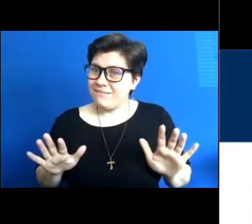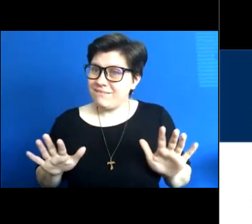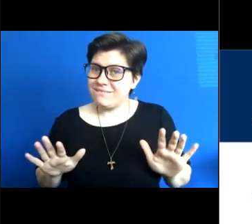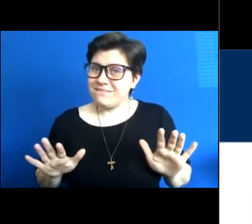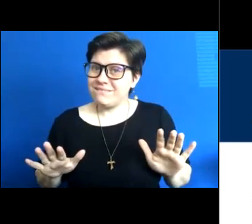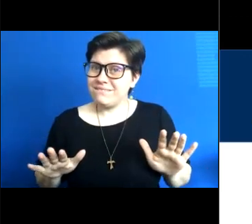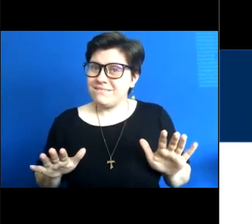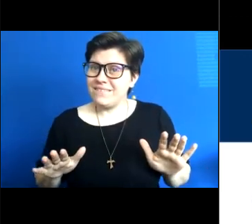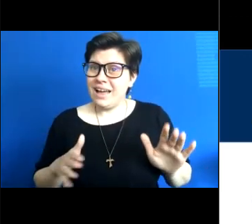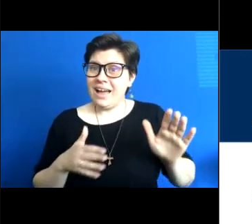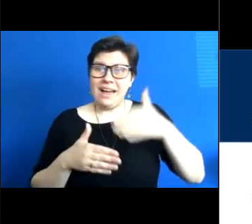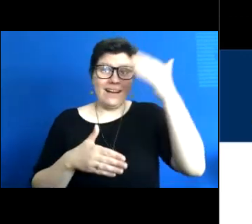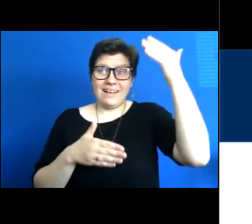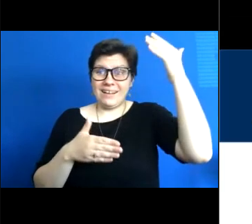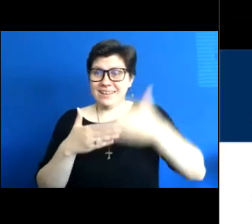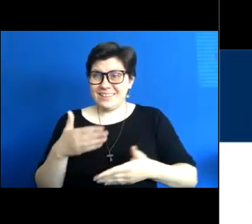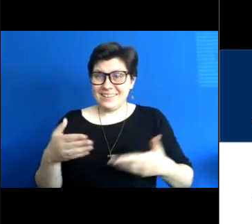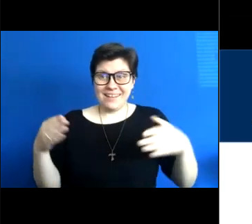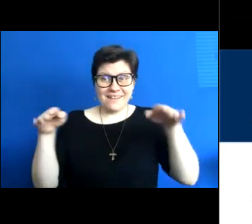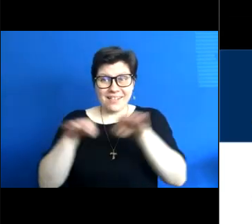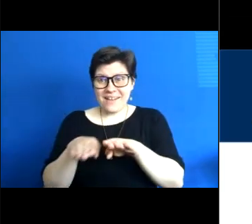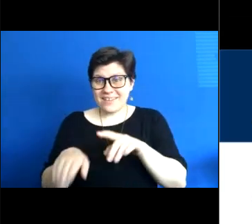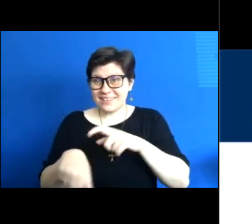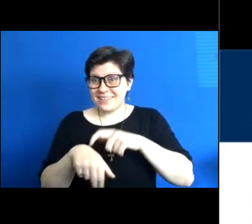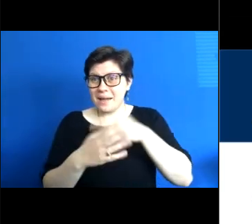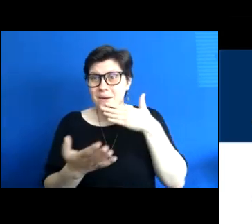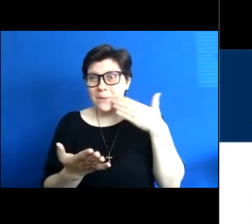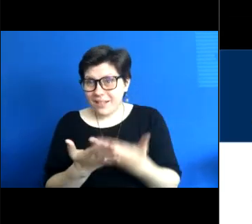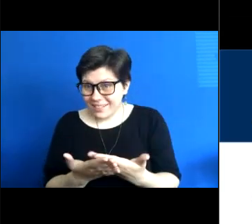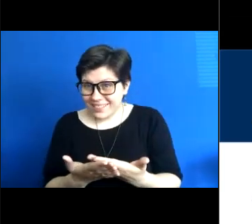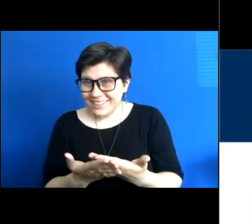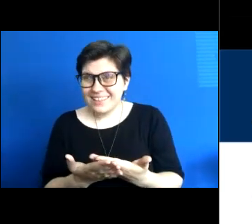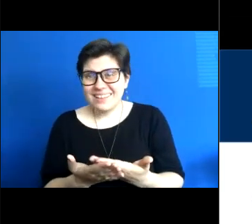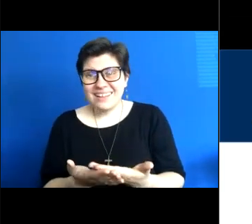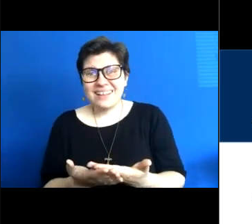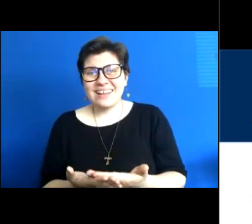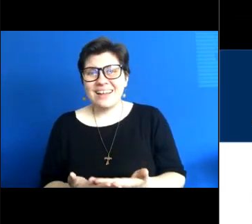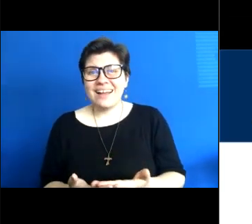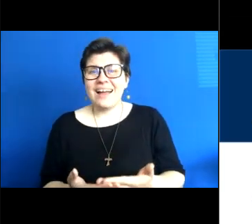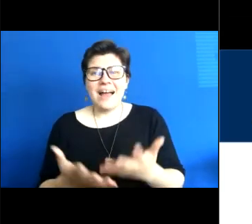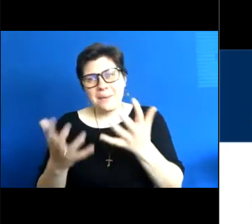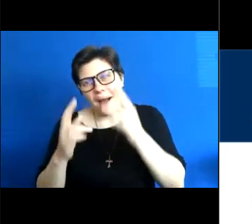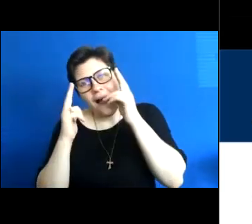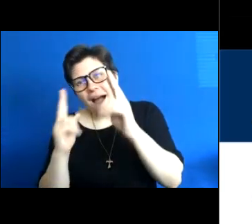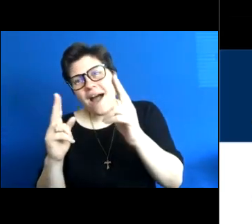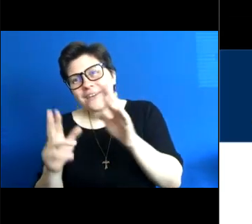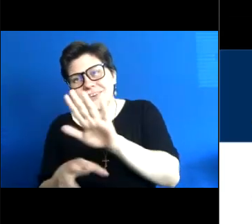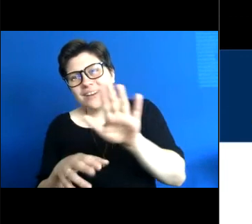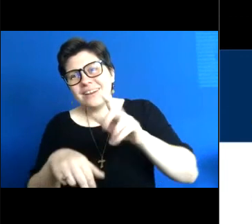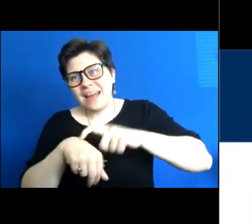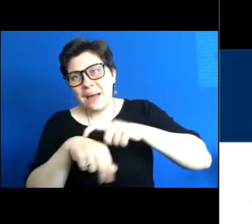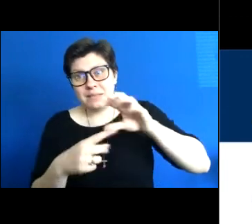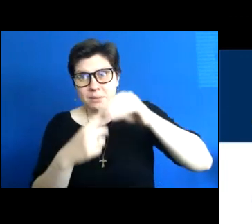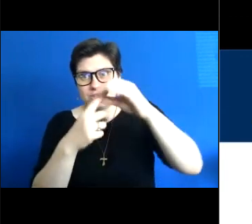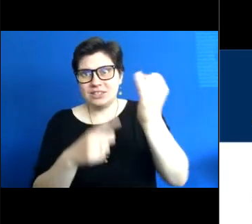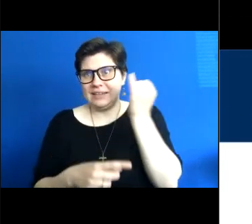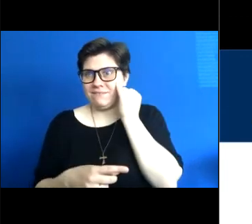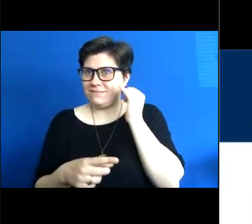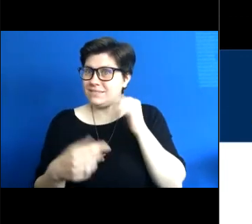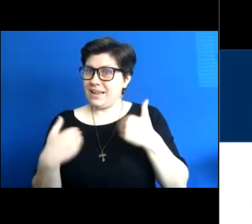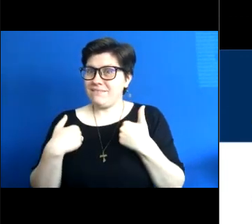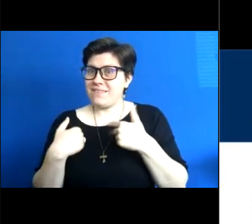ended our time here very well. And we want to honor everyone's time, especially if they are on their